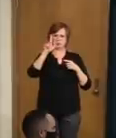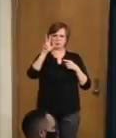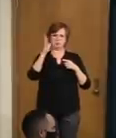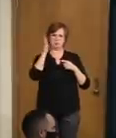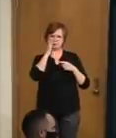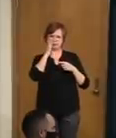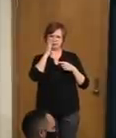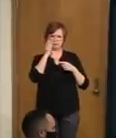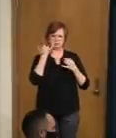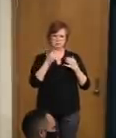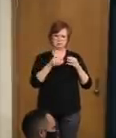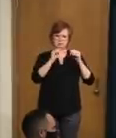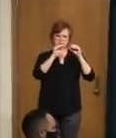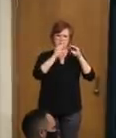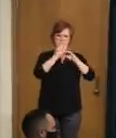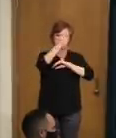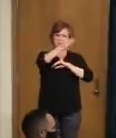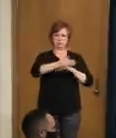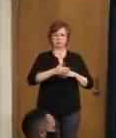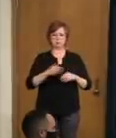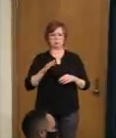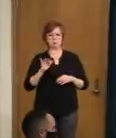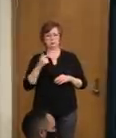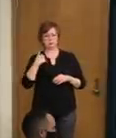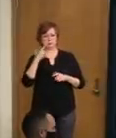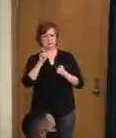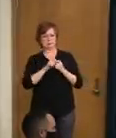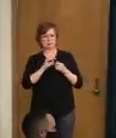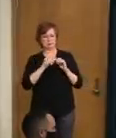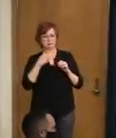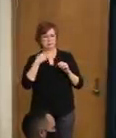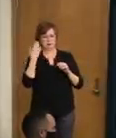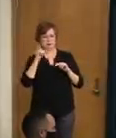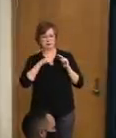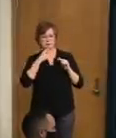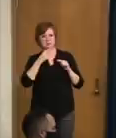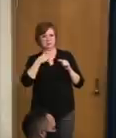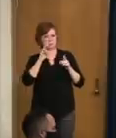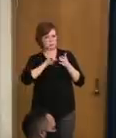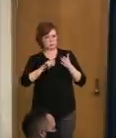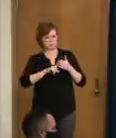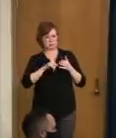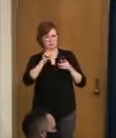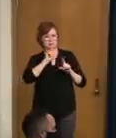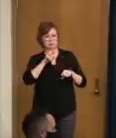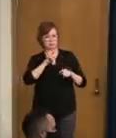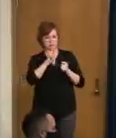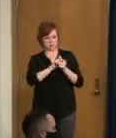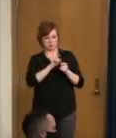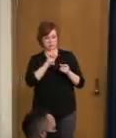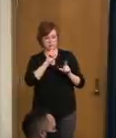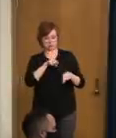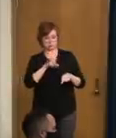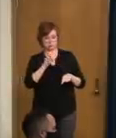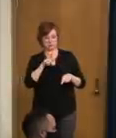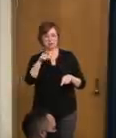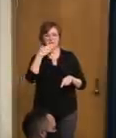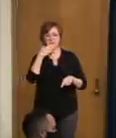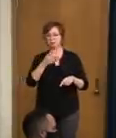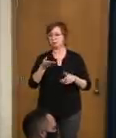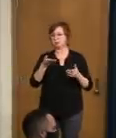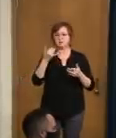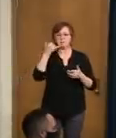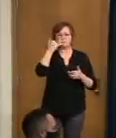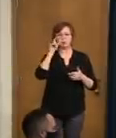for ICU beds? Like, is that number It's increased? something I don't know the number off, but we can follow up right after and get you the exact number. You're welcome. Take our next question